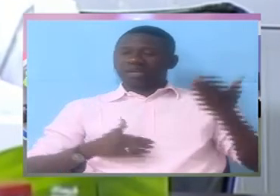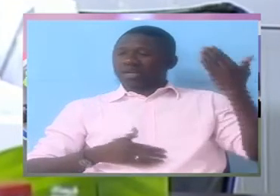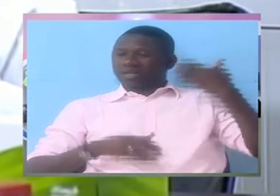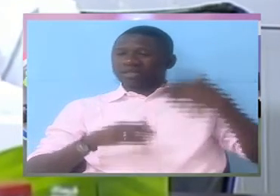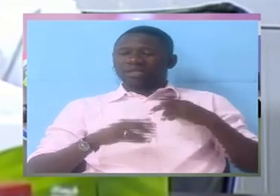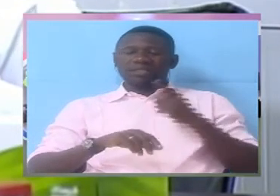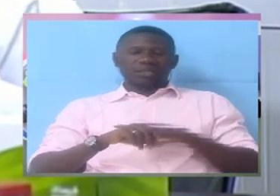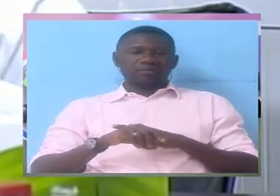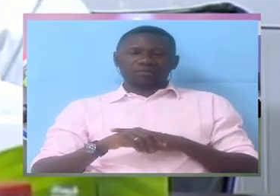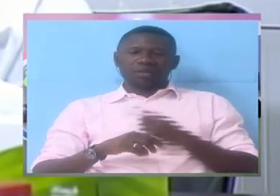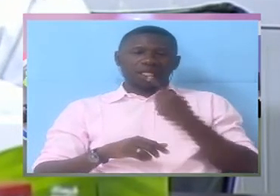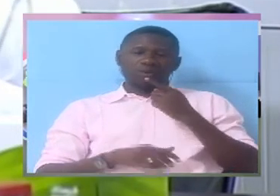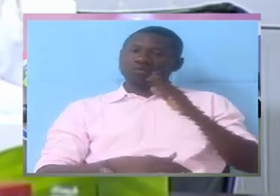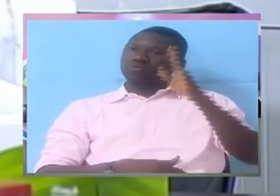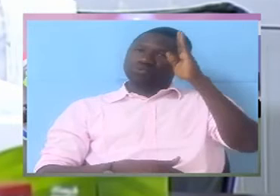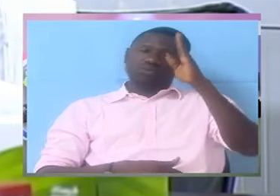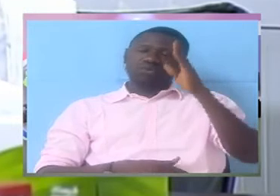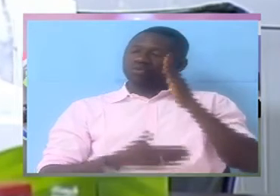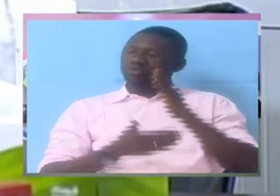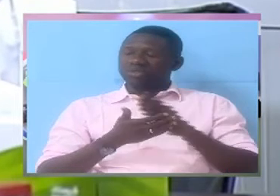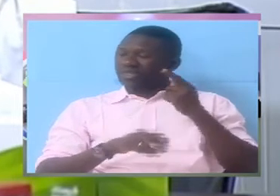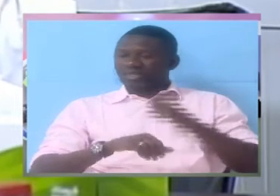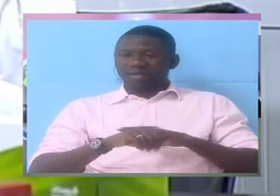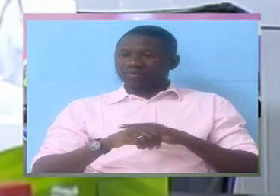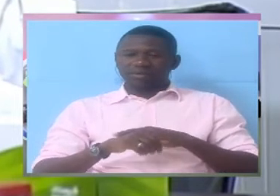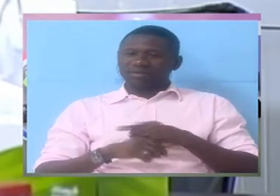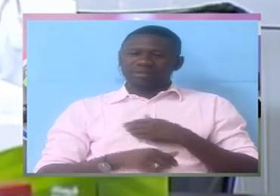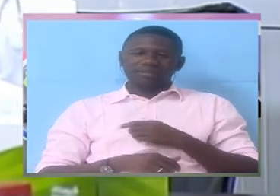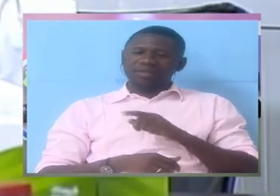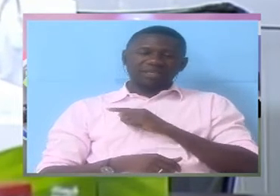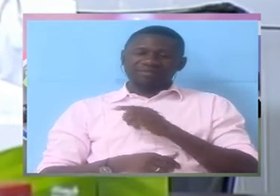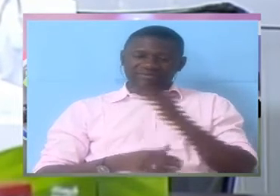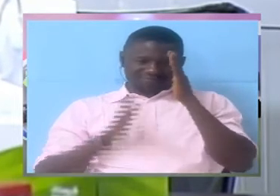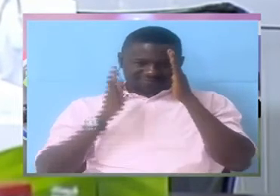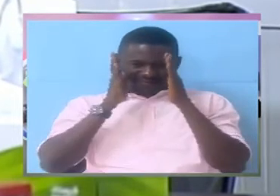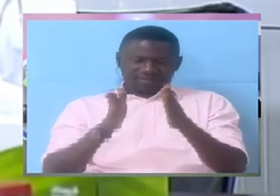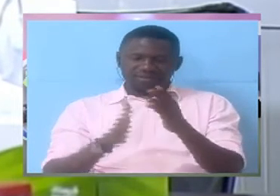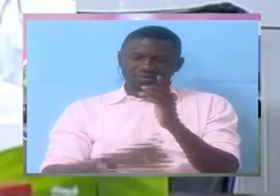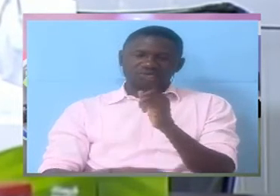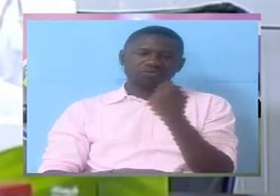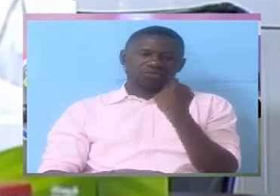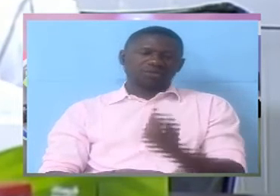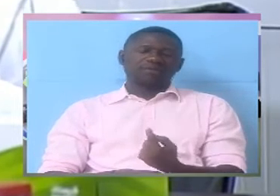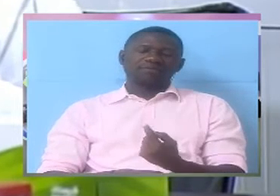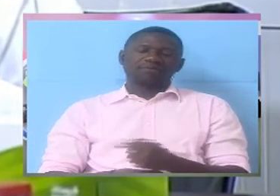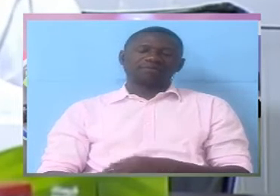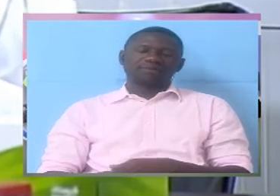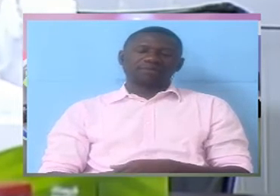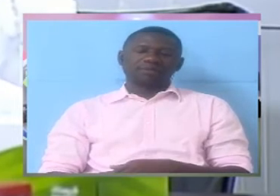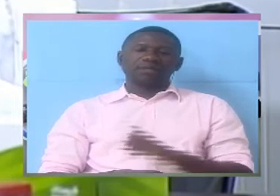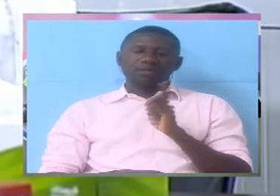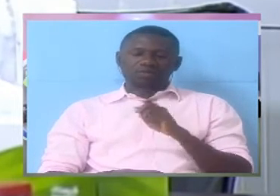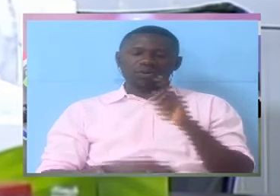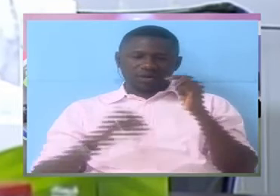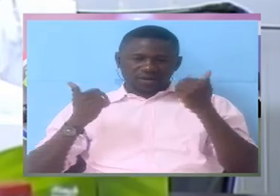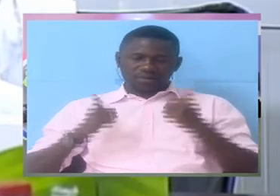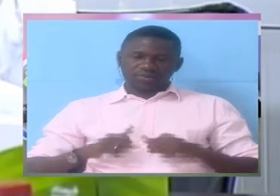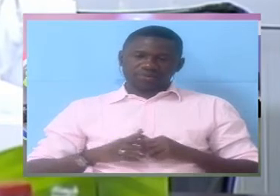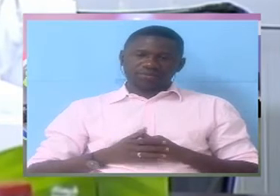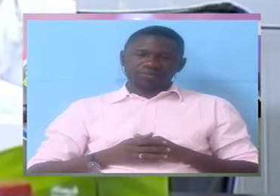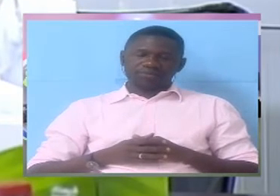days why to do li bikatare famobul I swear sometimes you are not even yourself nina keta that's what